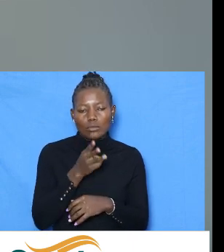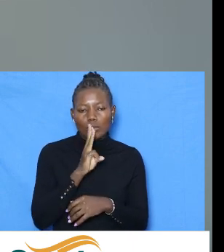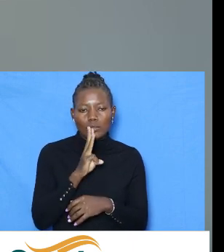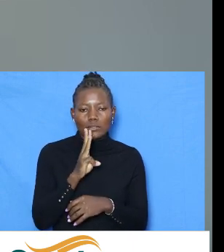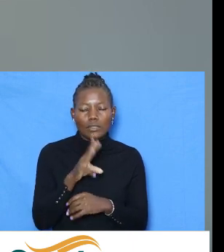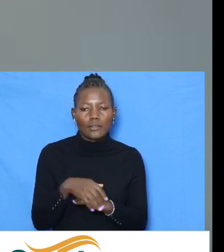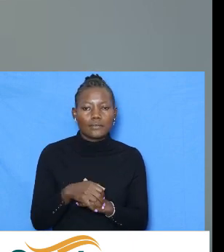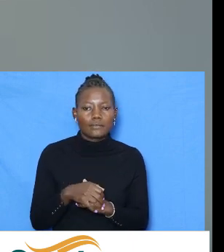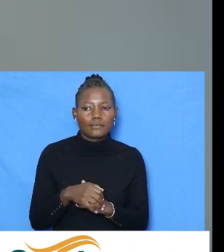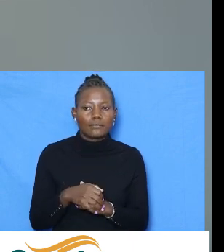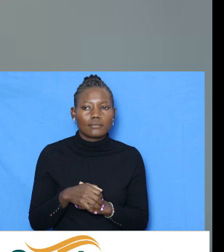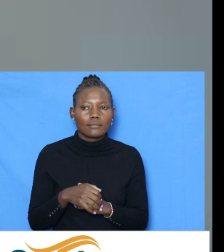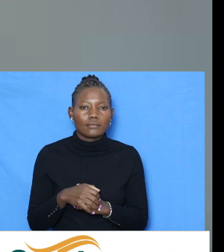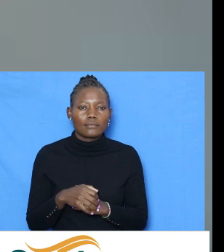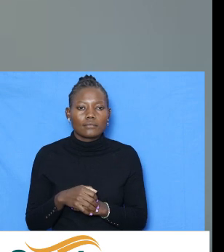then